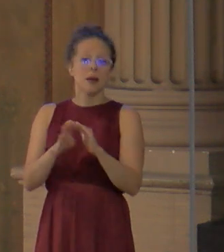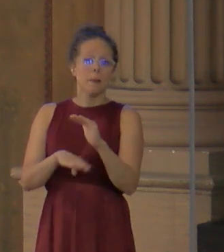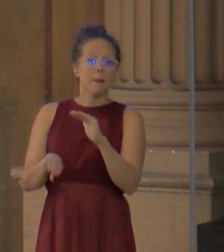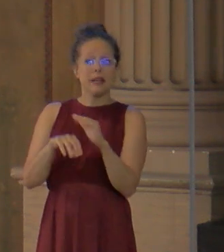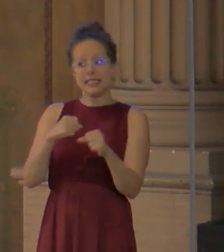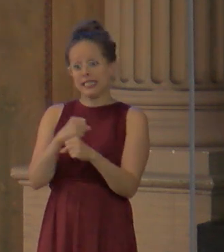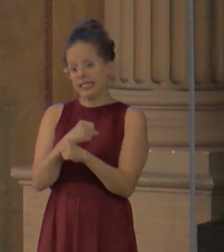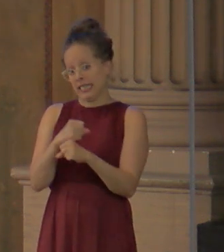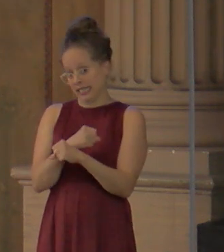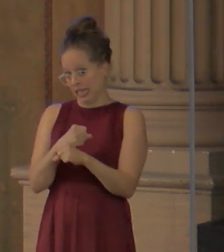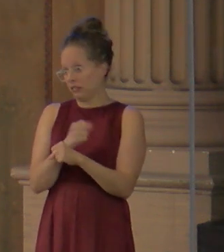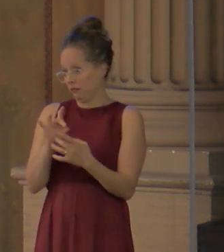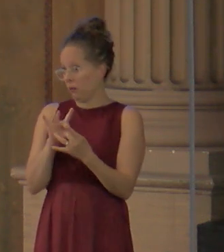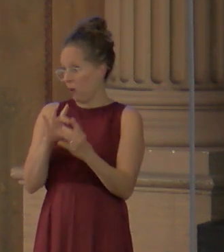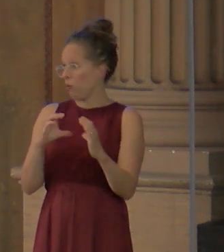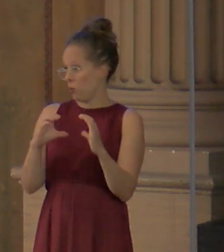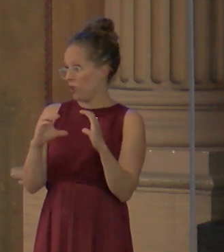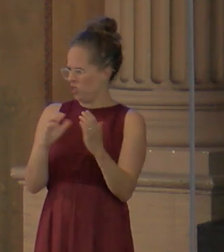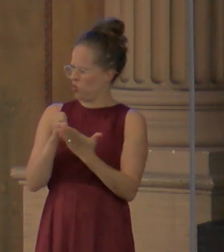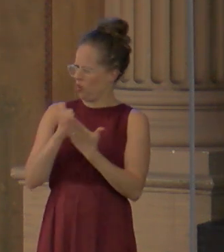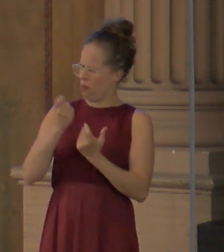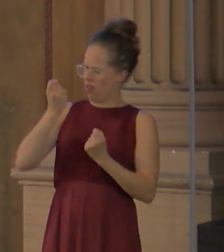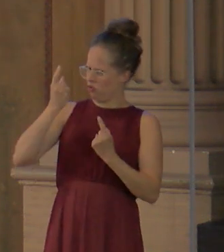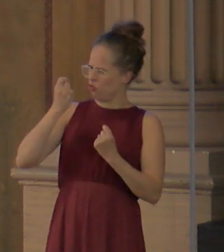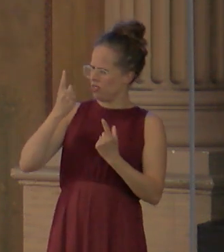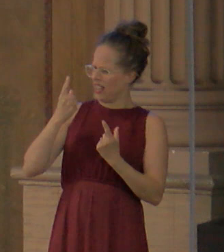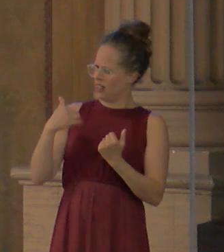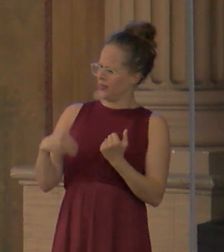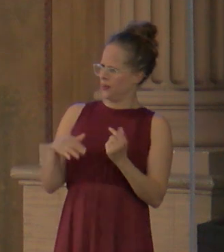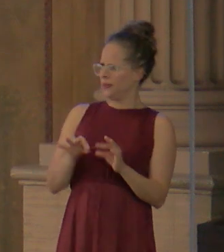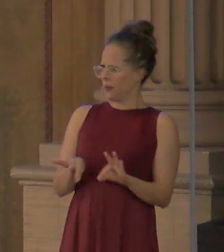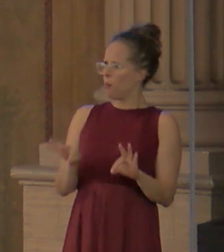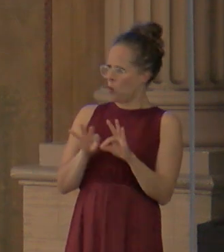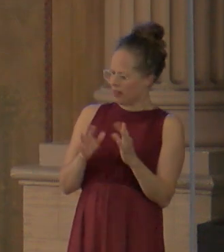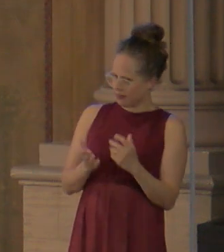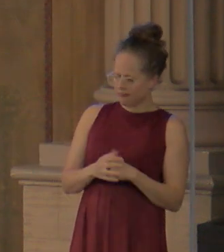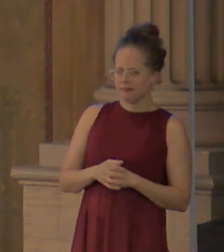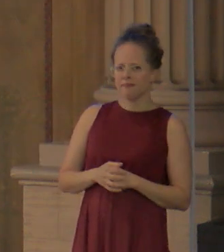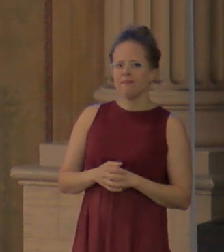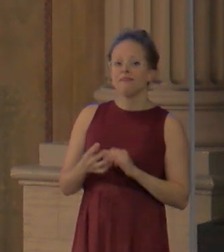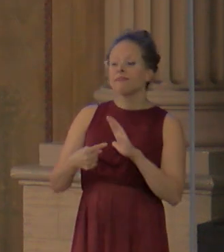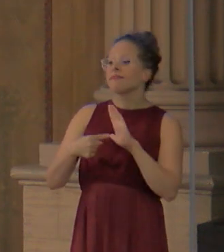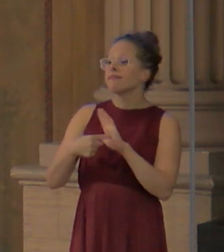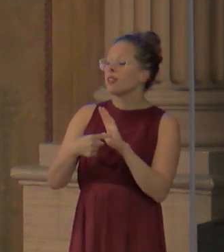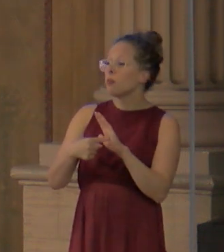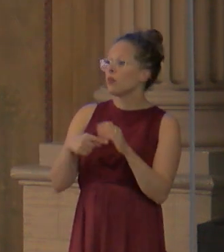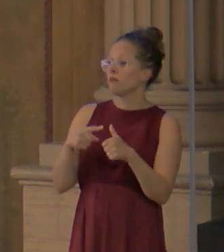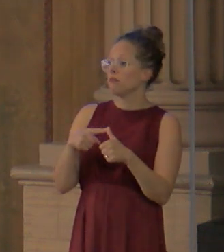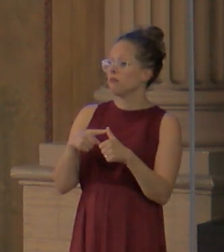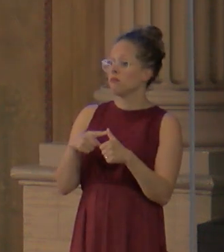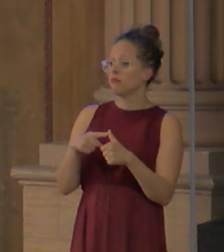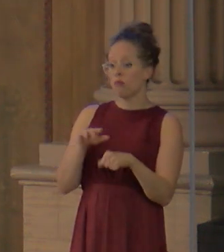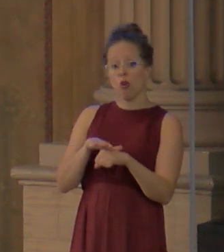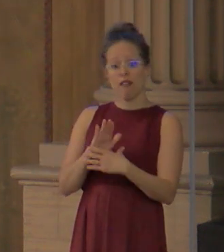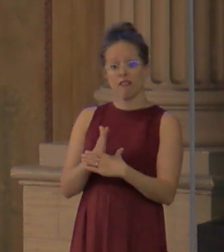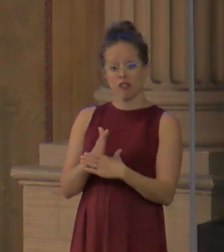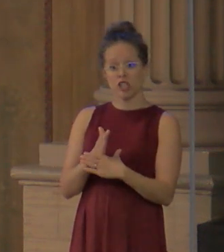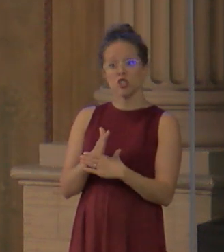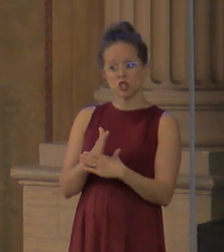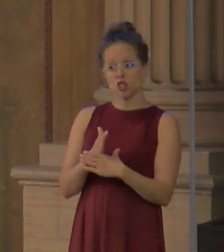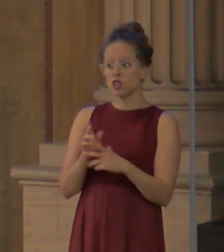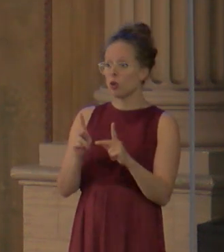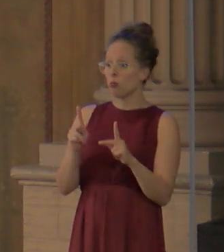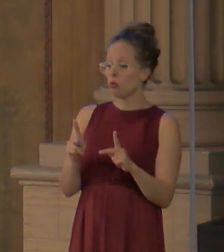communication kind of helps us understand this enormous role that communication plays in our daily life. So for example, on average, you know, the